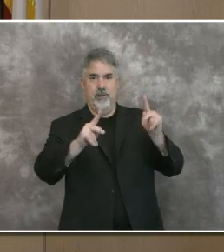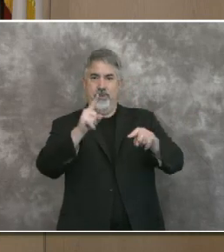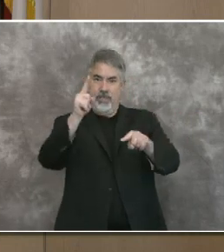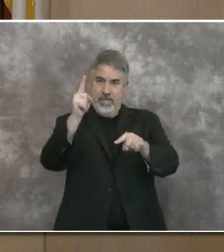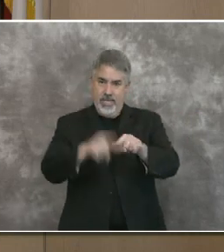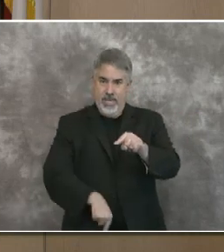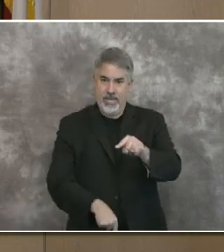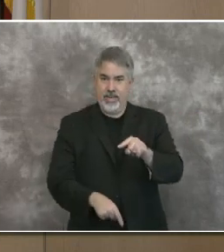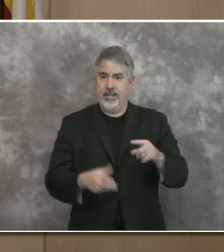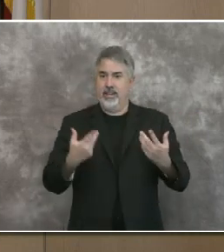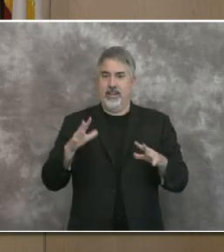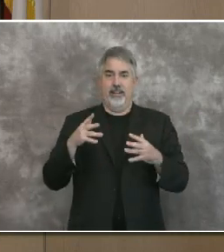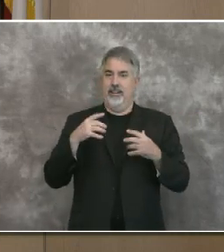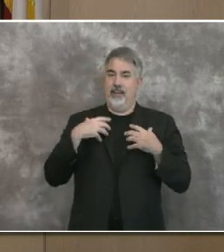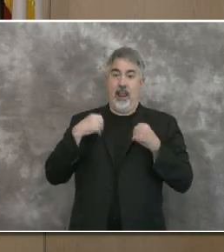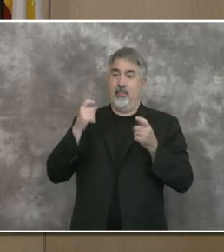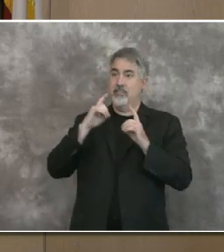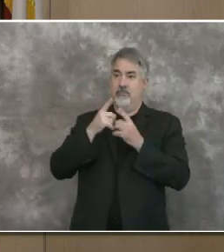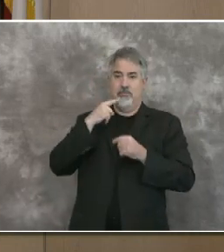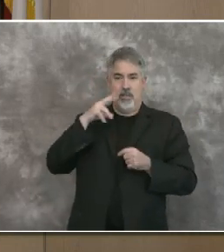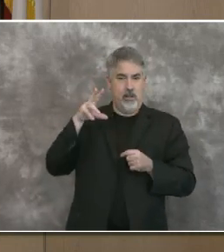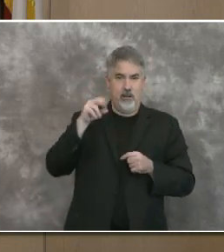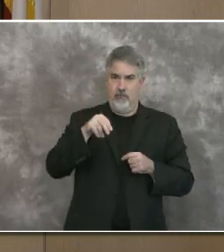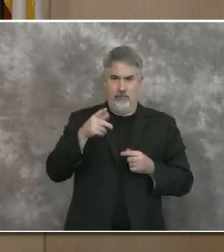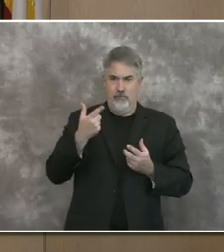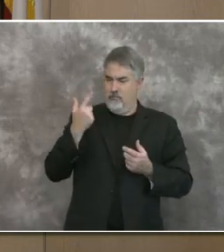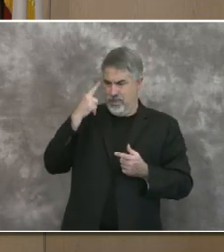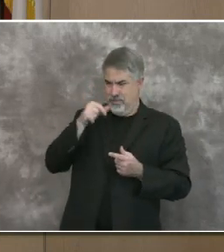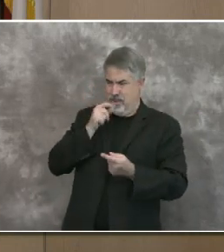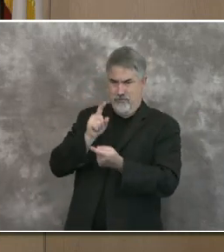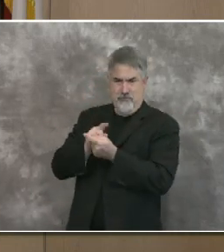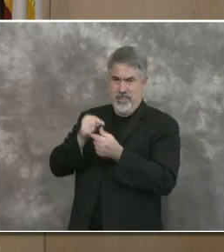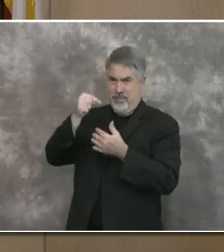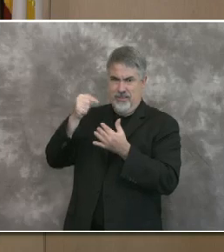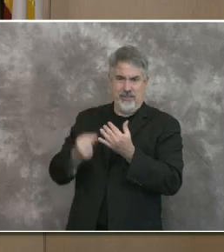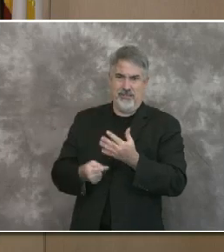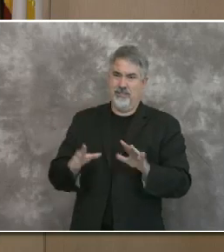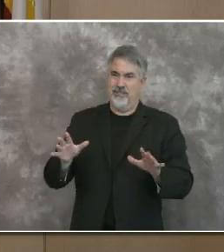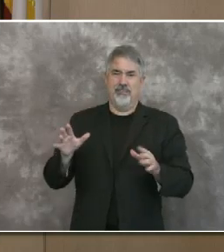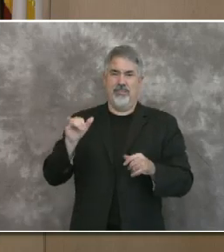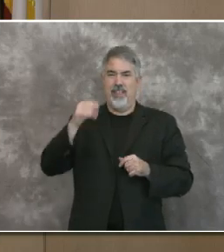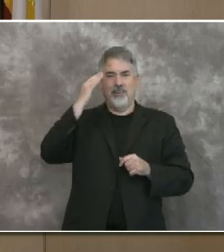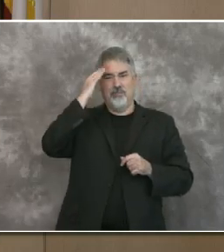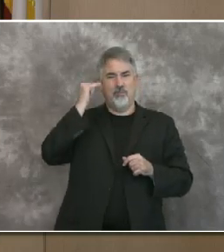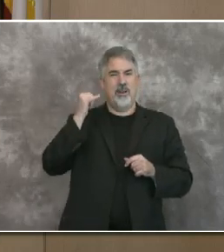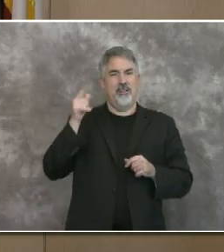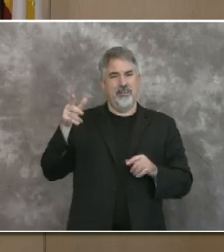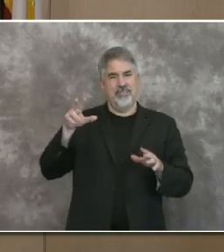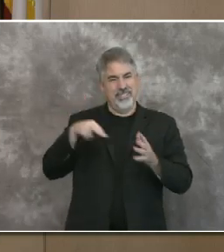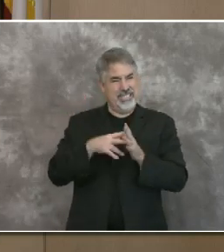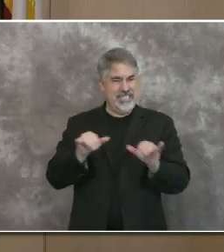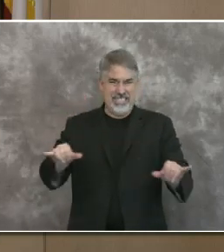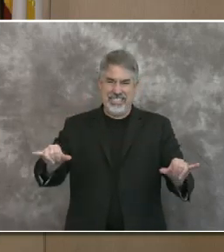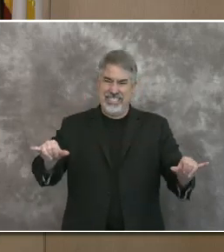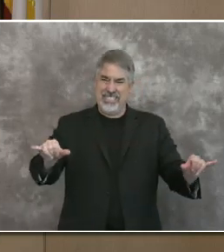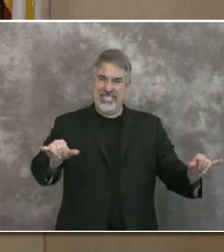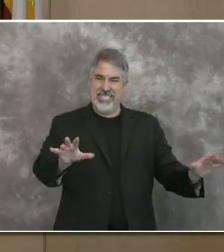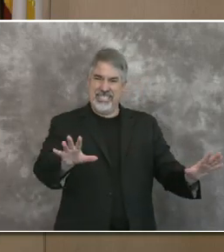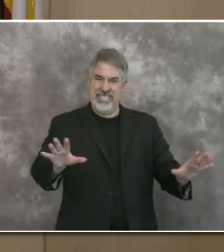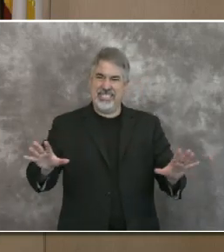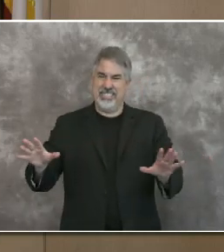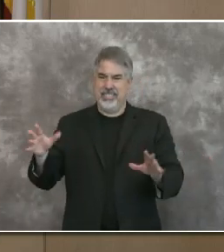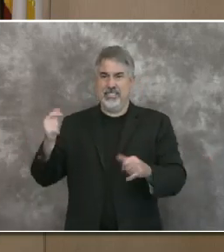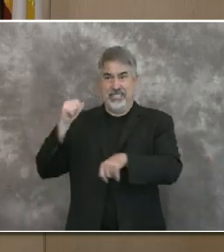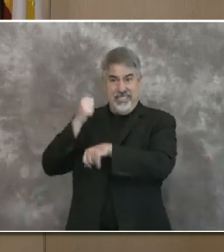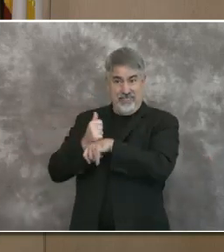2 criteria. And that was by intention and design. So we will never meet those until metrics